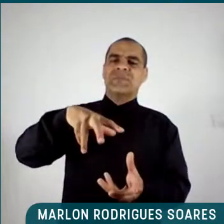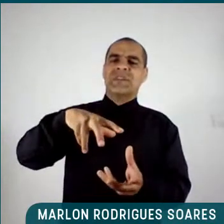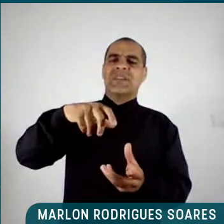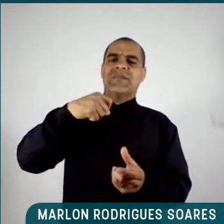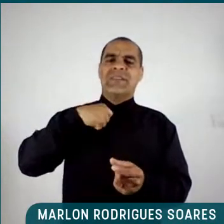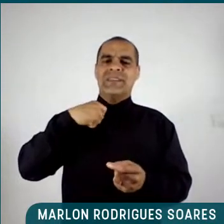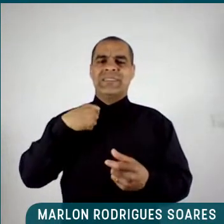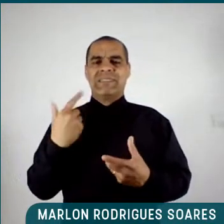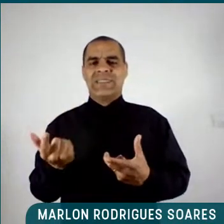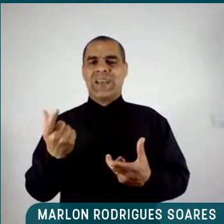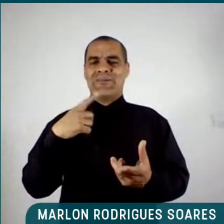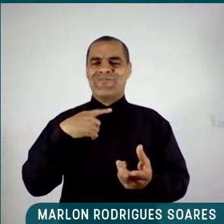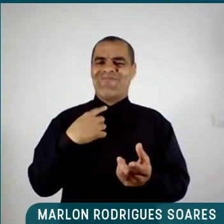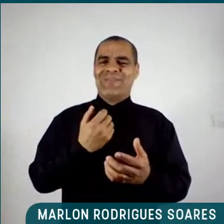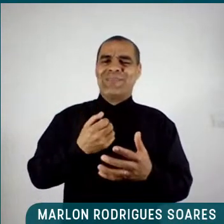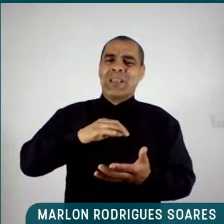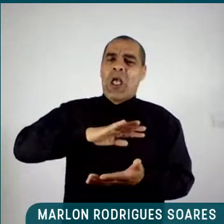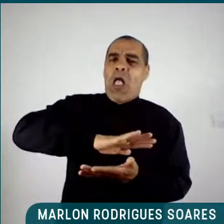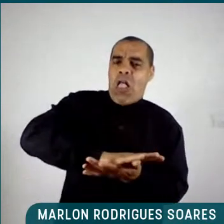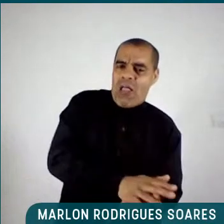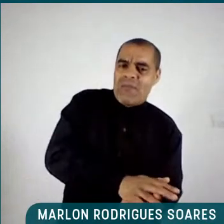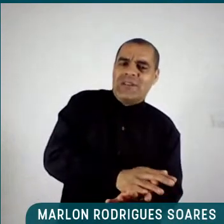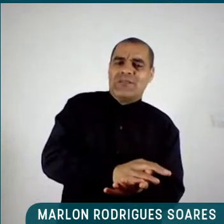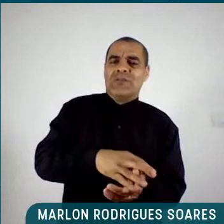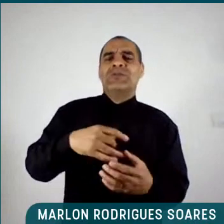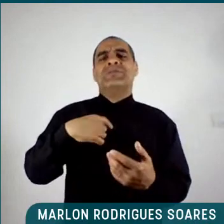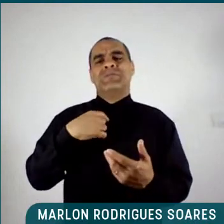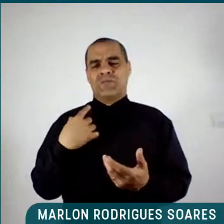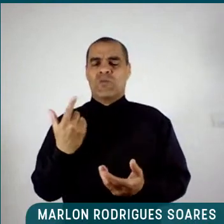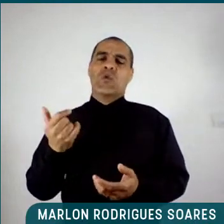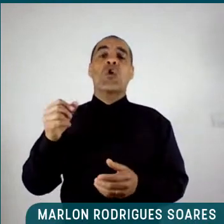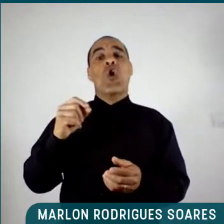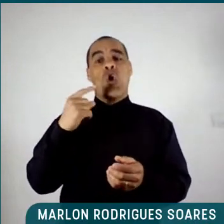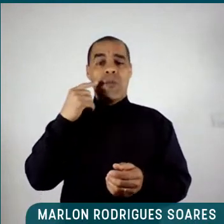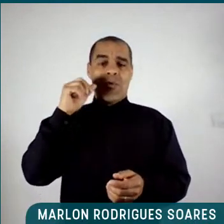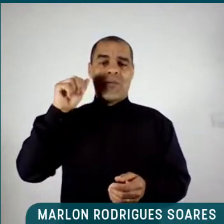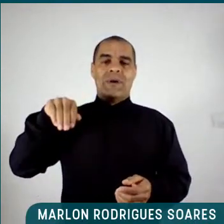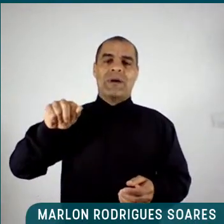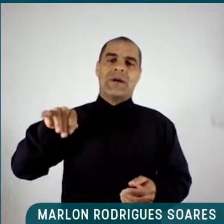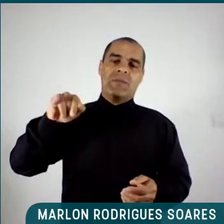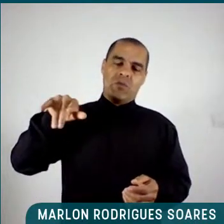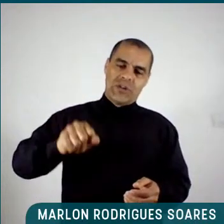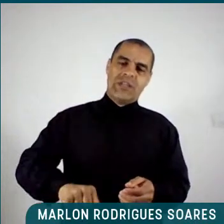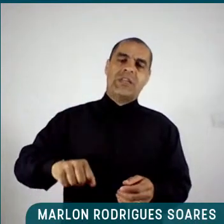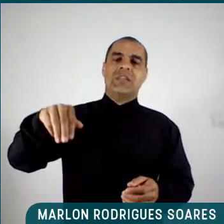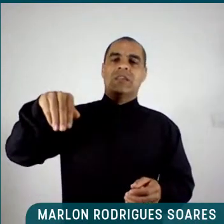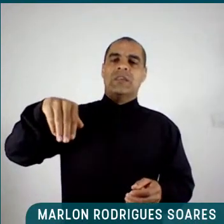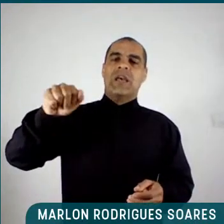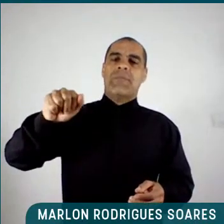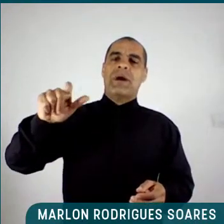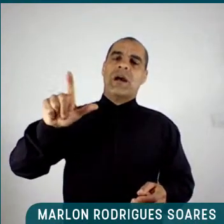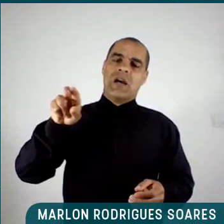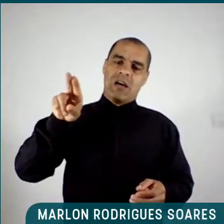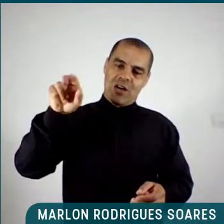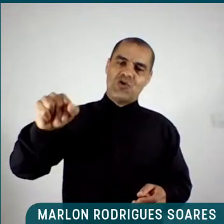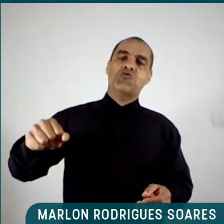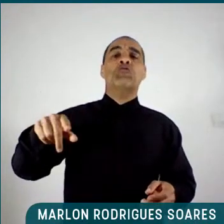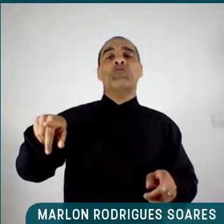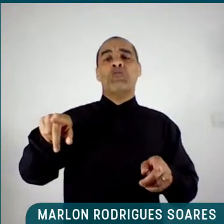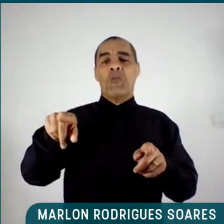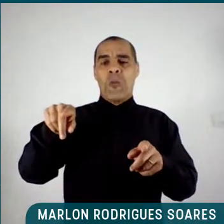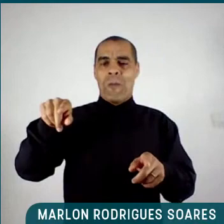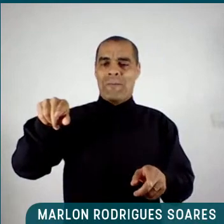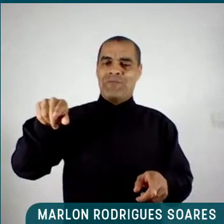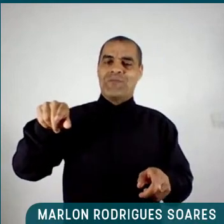universal being without considering all the transversalalities existing. So